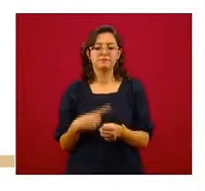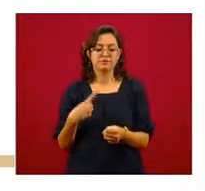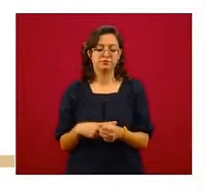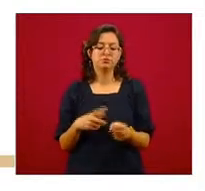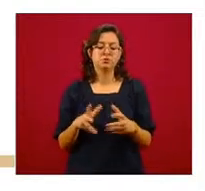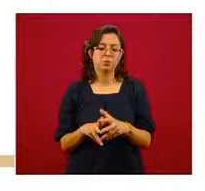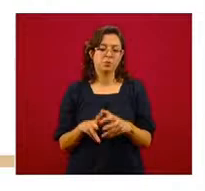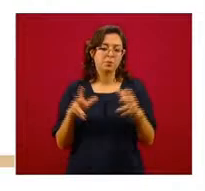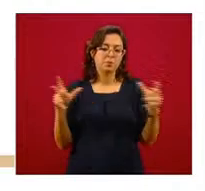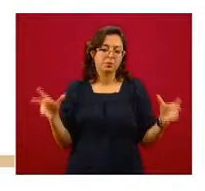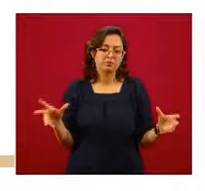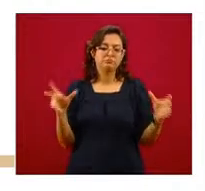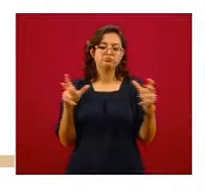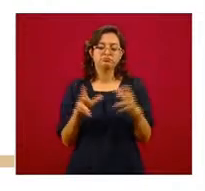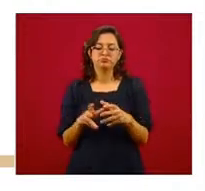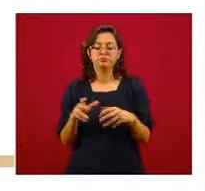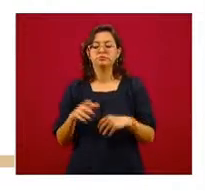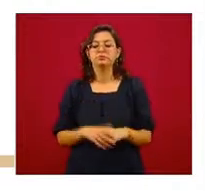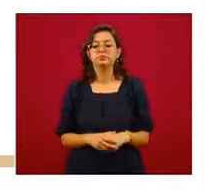We are using